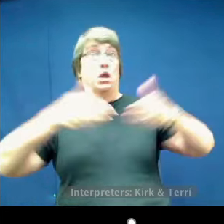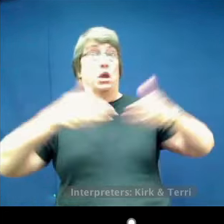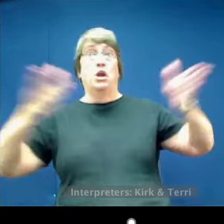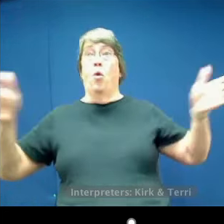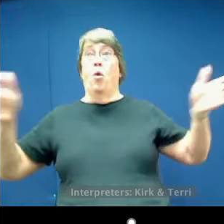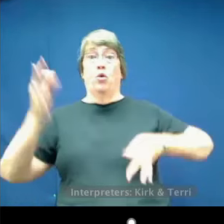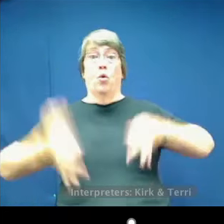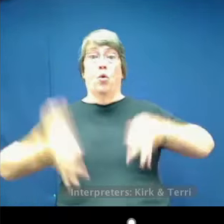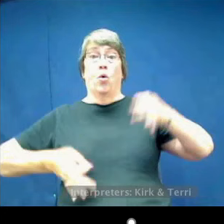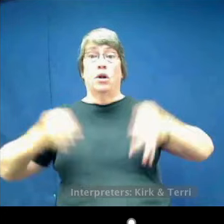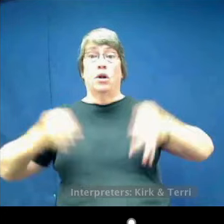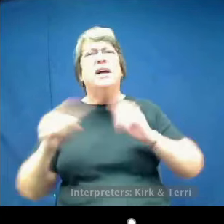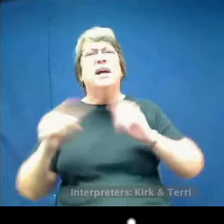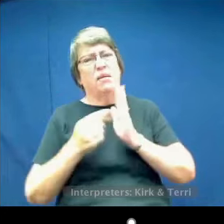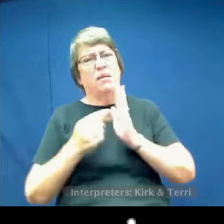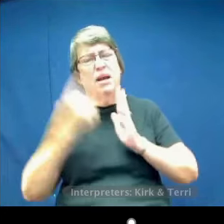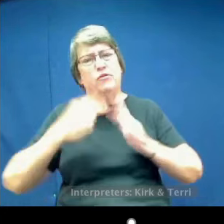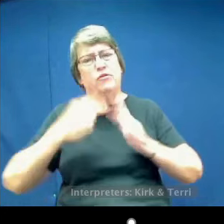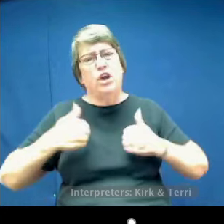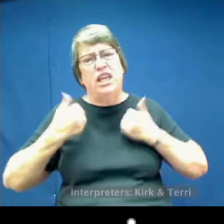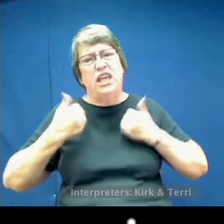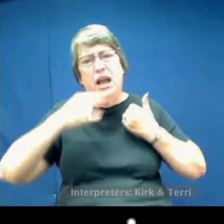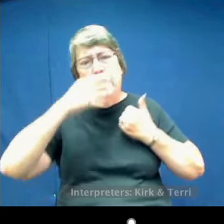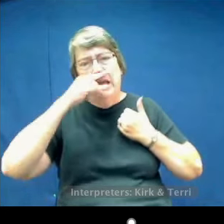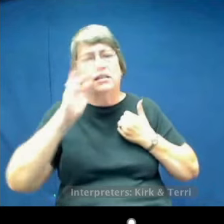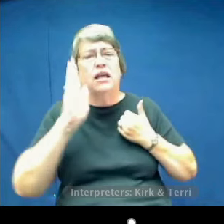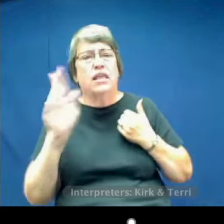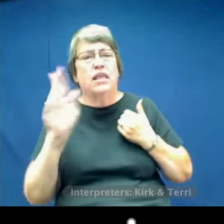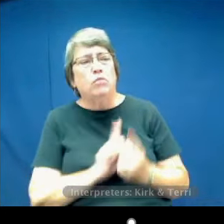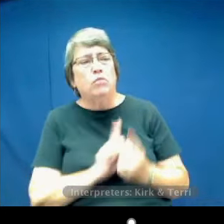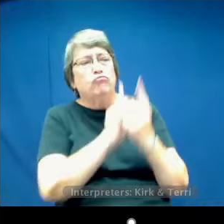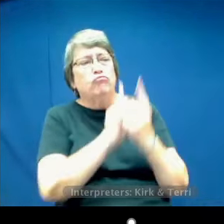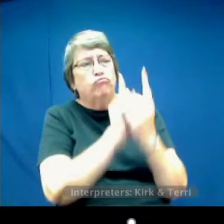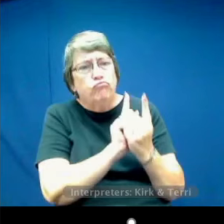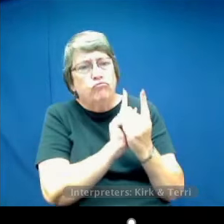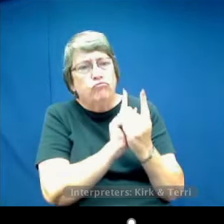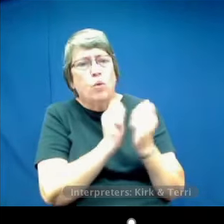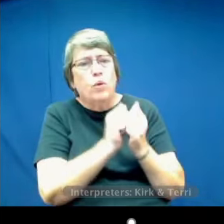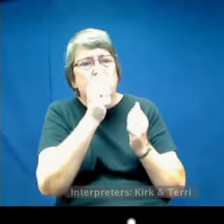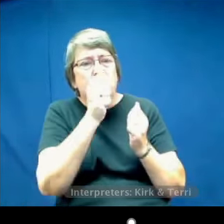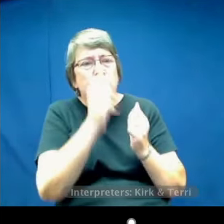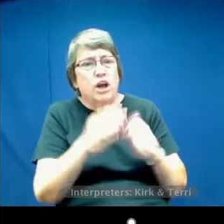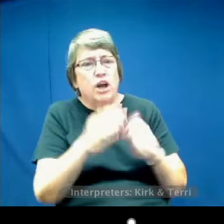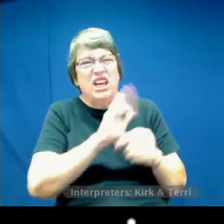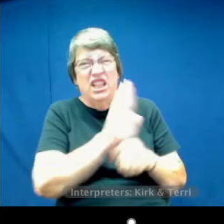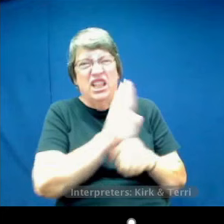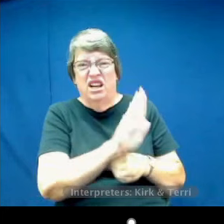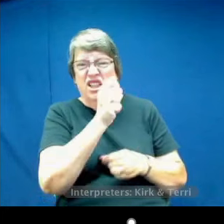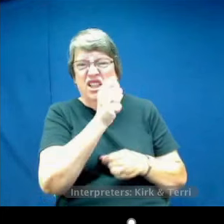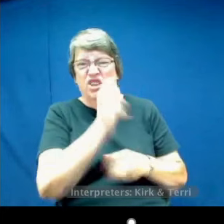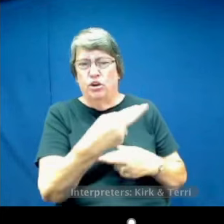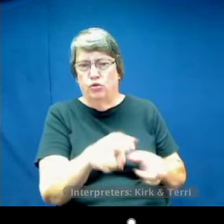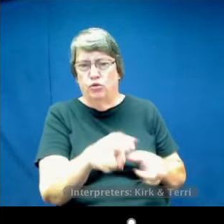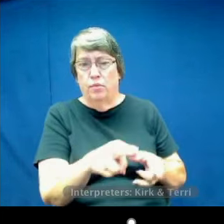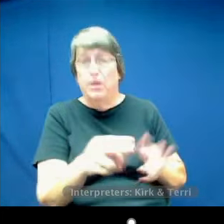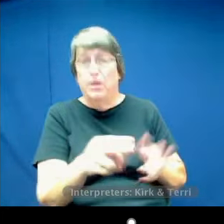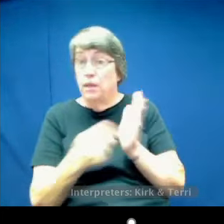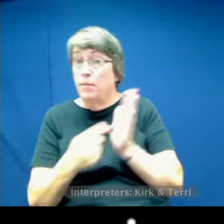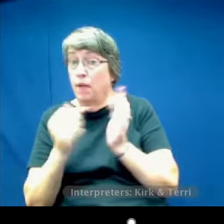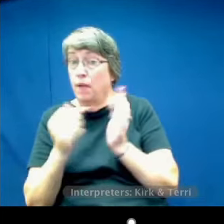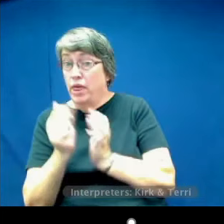particularly for younger kids, they often meet privately with the judge in chambers, sometimes with counsel,